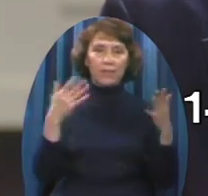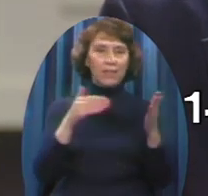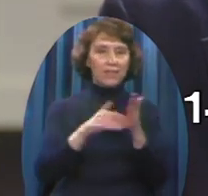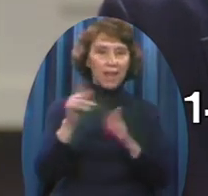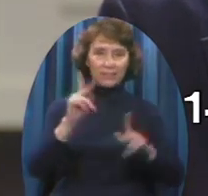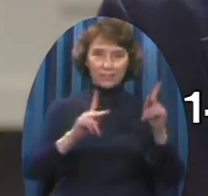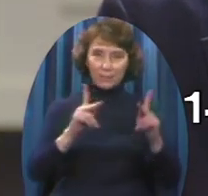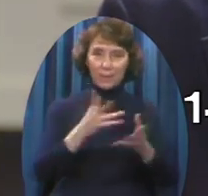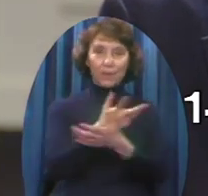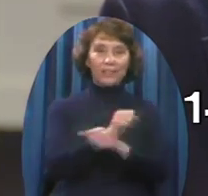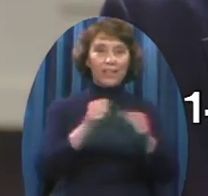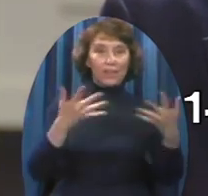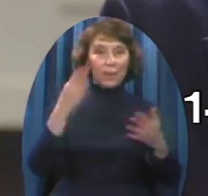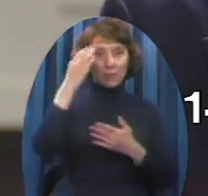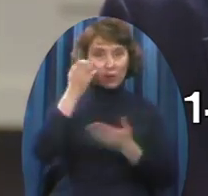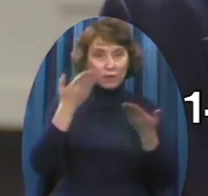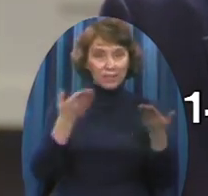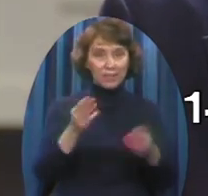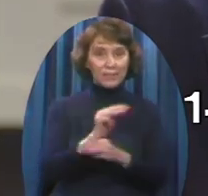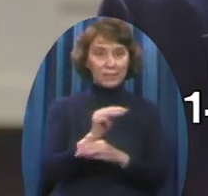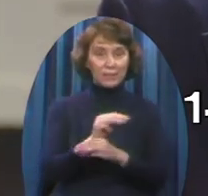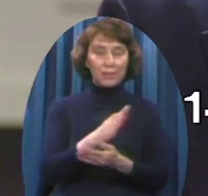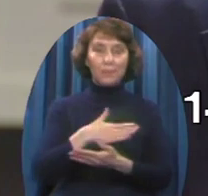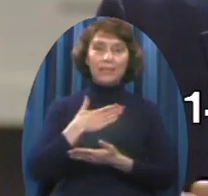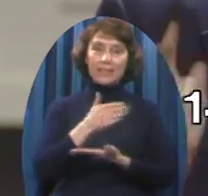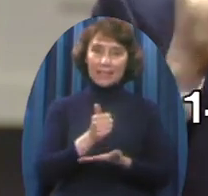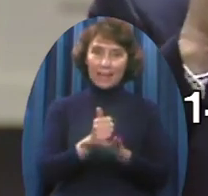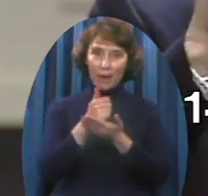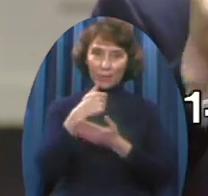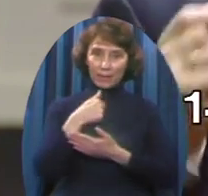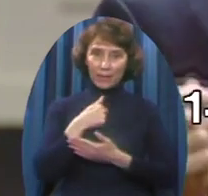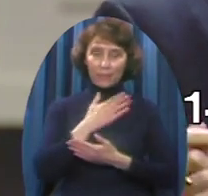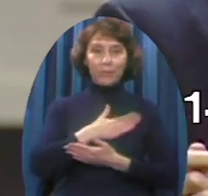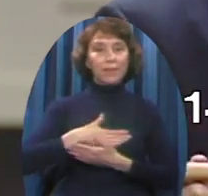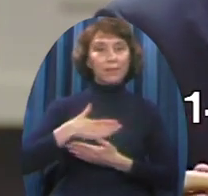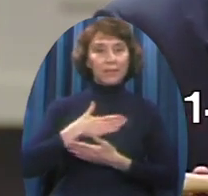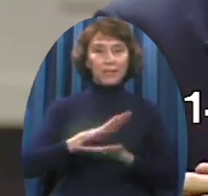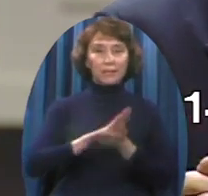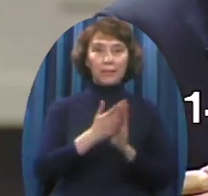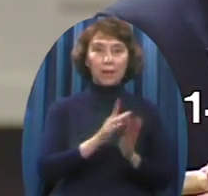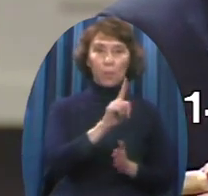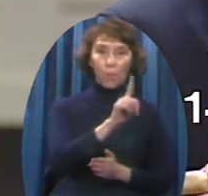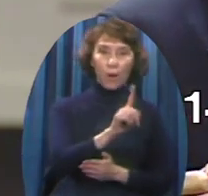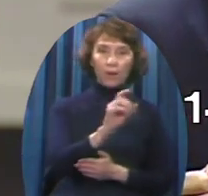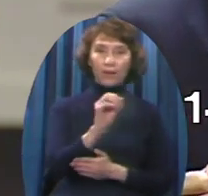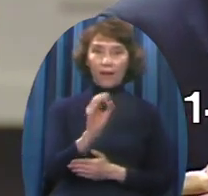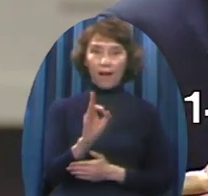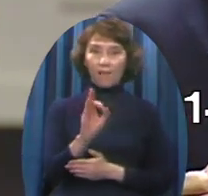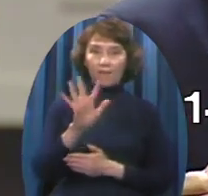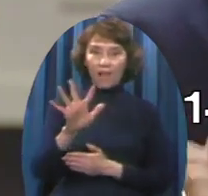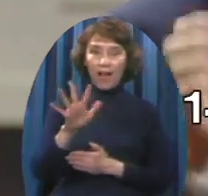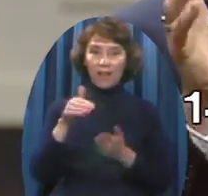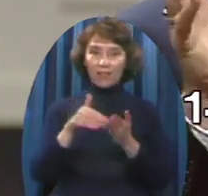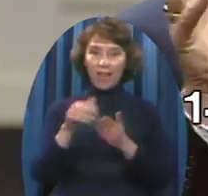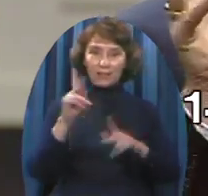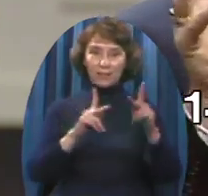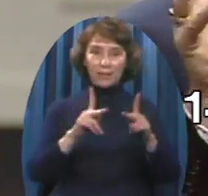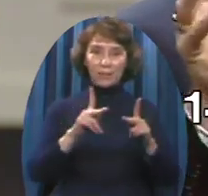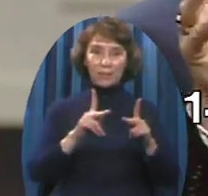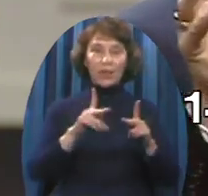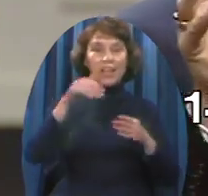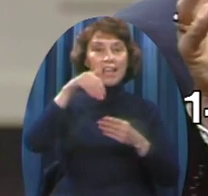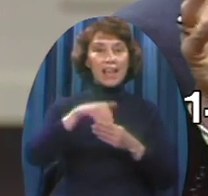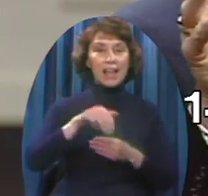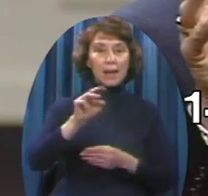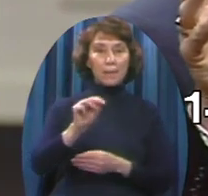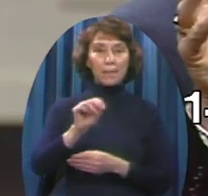because of this ministry. Will you help me? Will you be one of 5,000 persons in a May miracle? I know only a